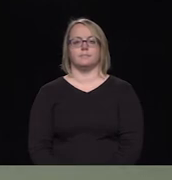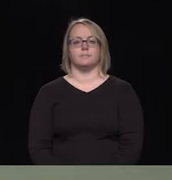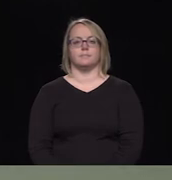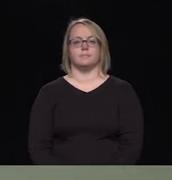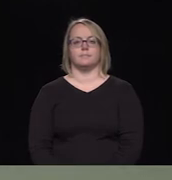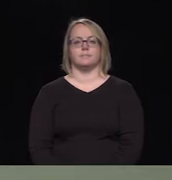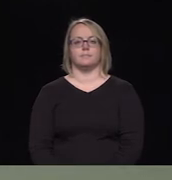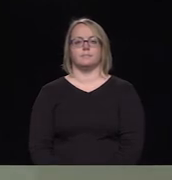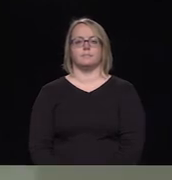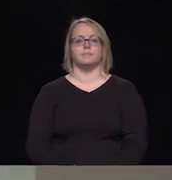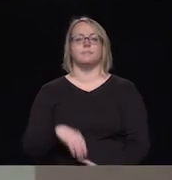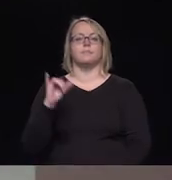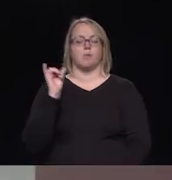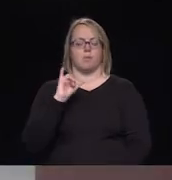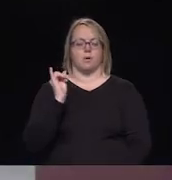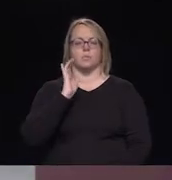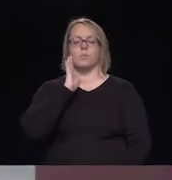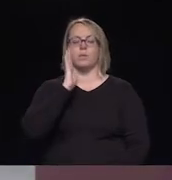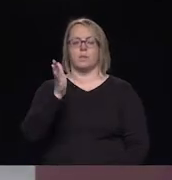sail.